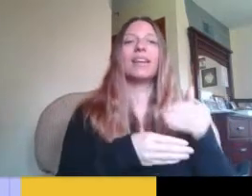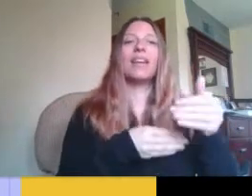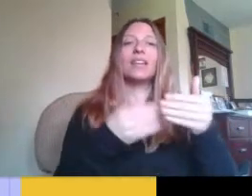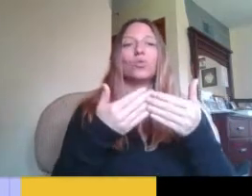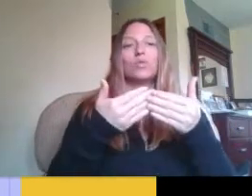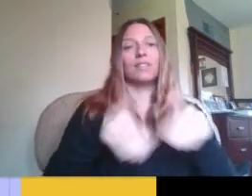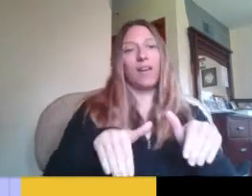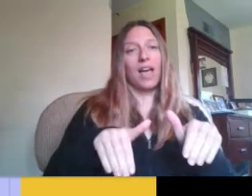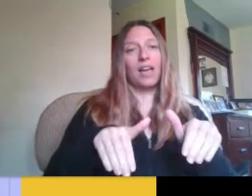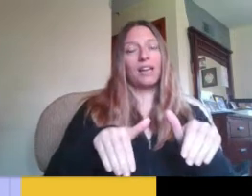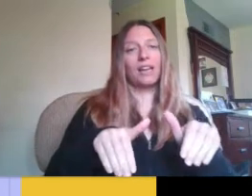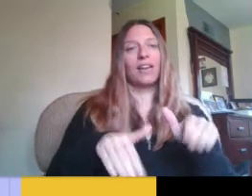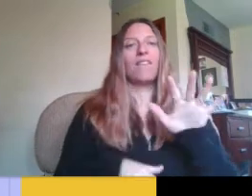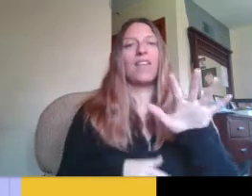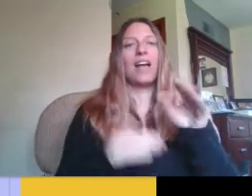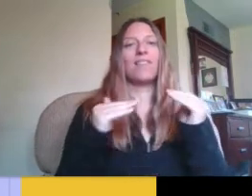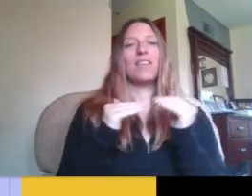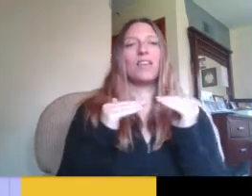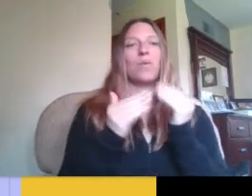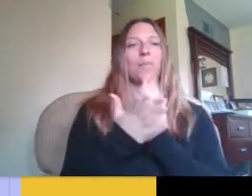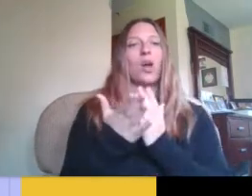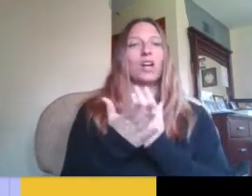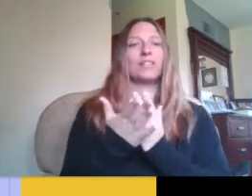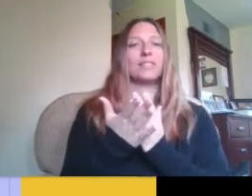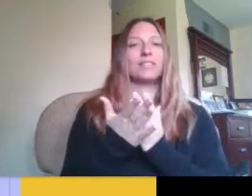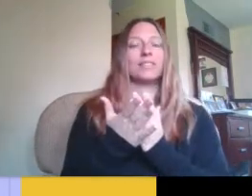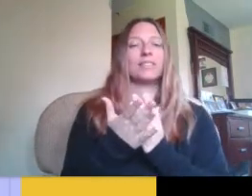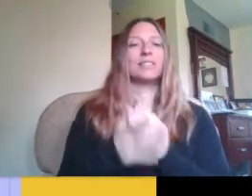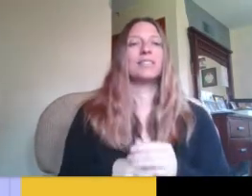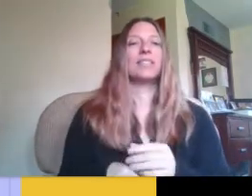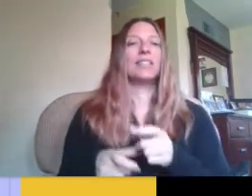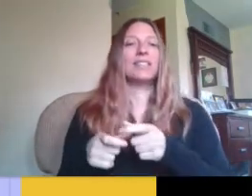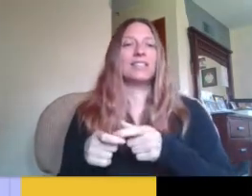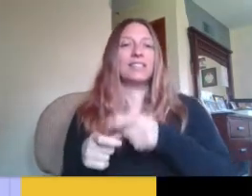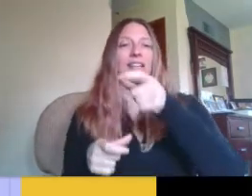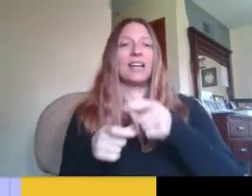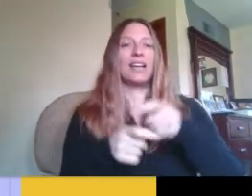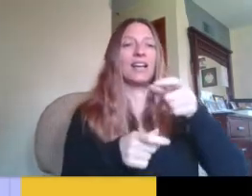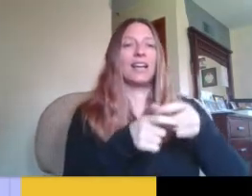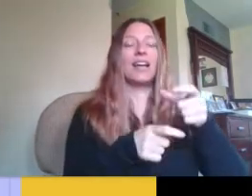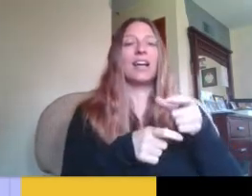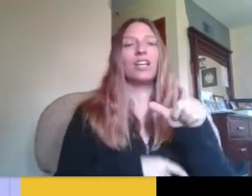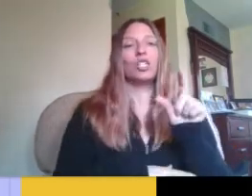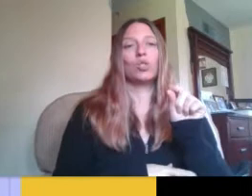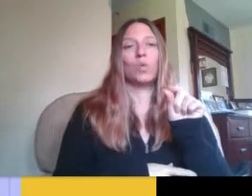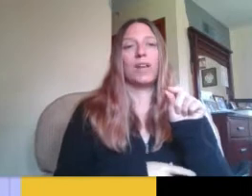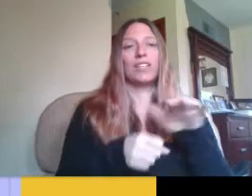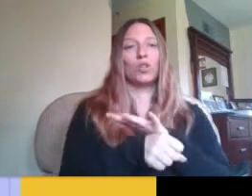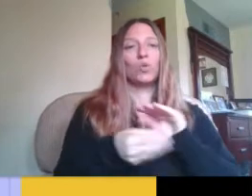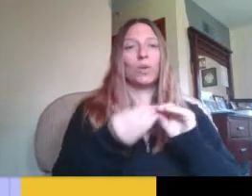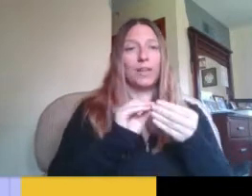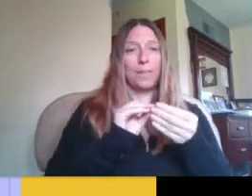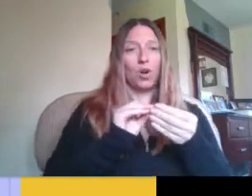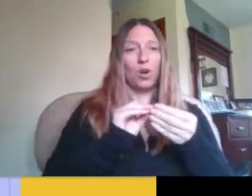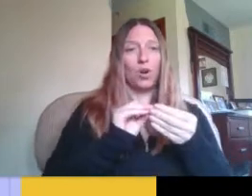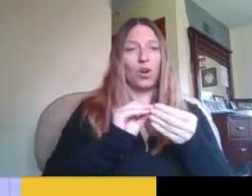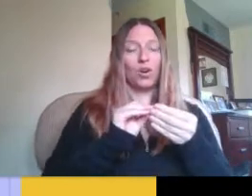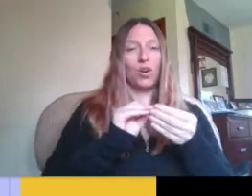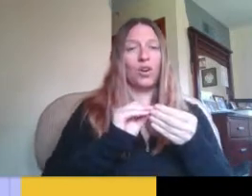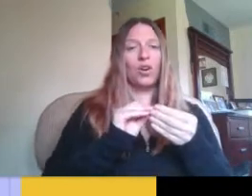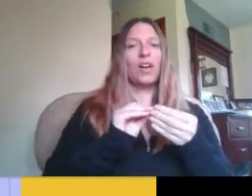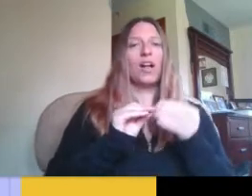or stack, into 5 equal parts. Since the stack has a total of 20 blocks, dividing it into 5 equal stacks means that we'll have 4 in